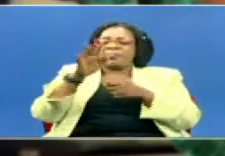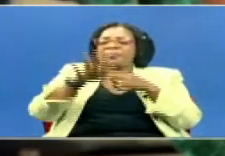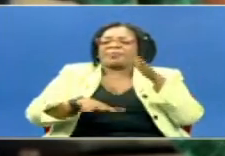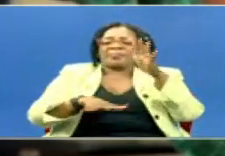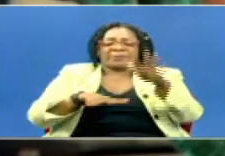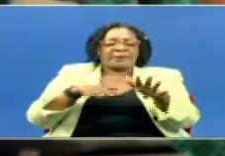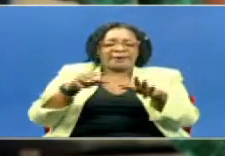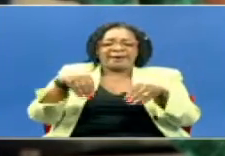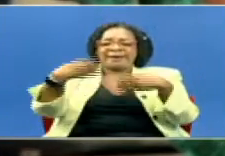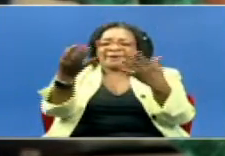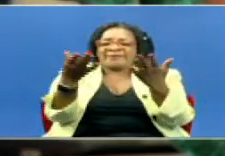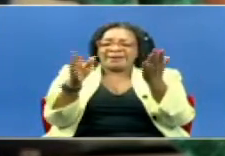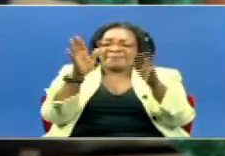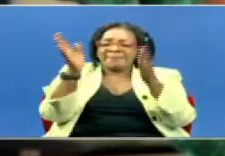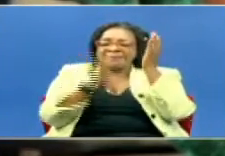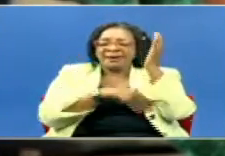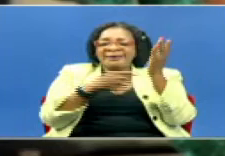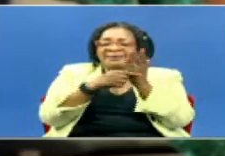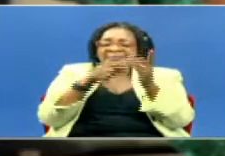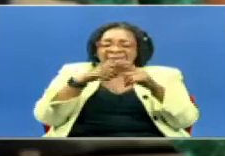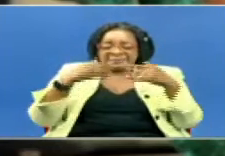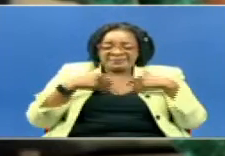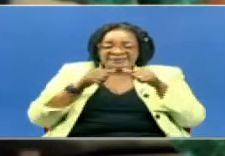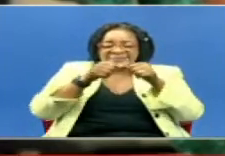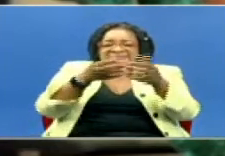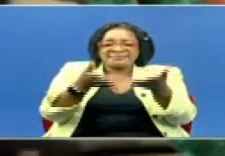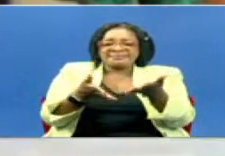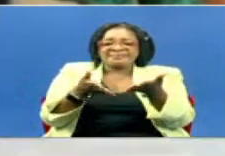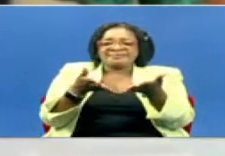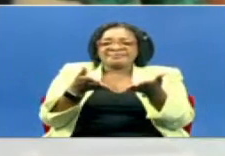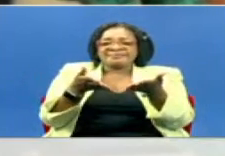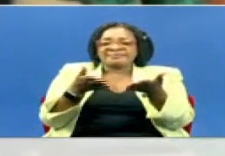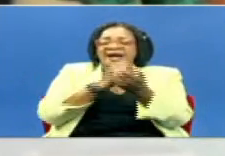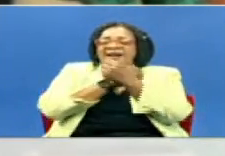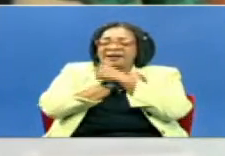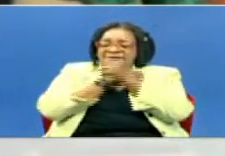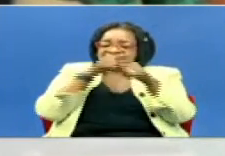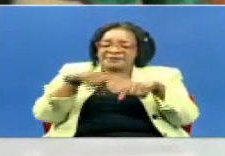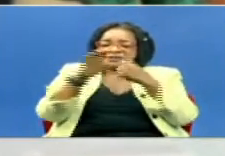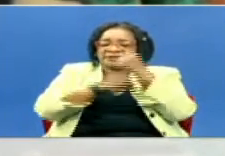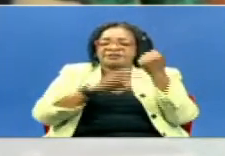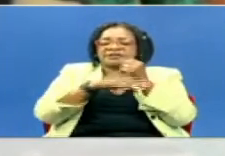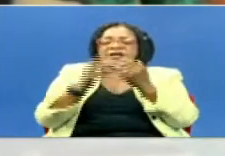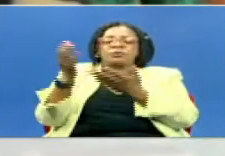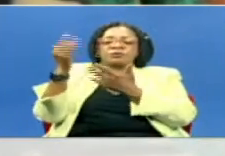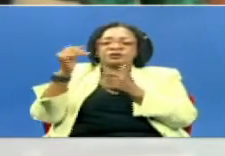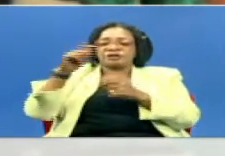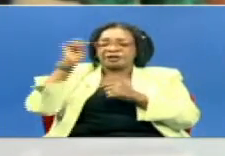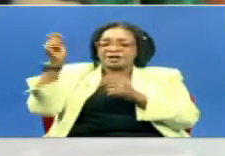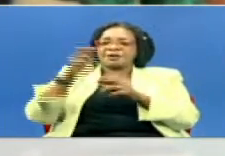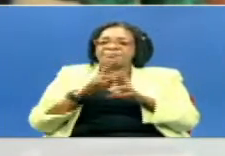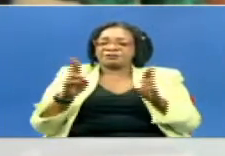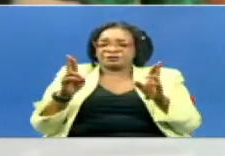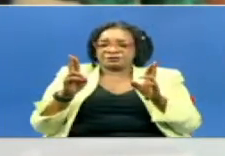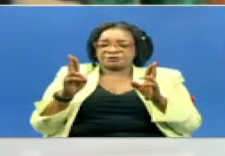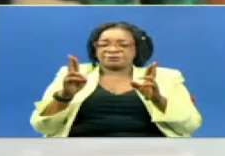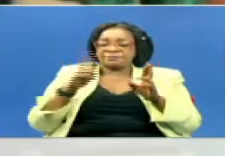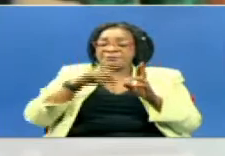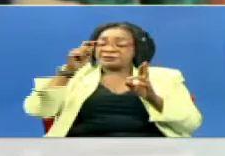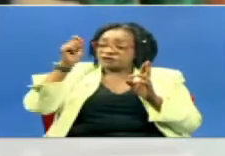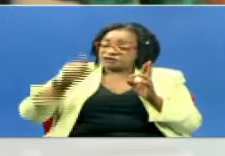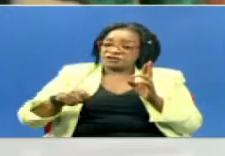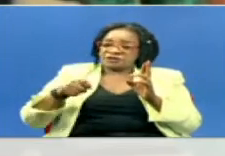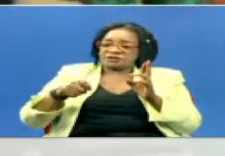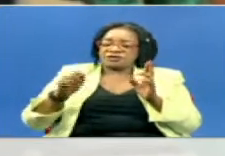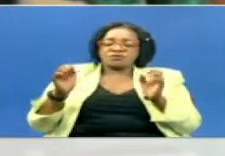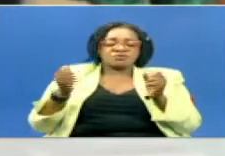some bad names, but I'm still there and I love this country. I only wish Kenyans peace, but also justice. You